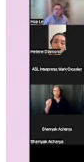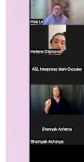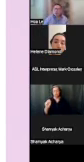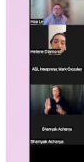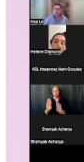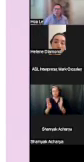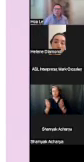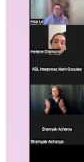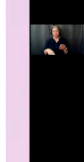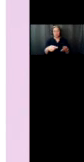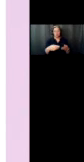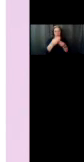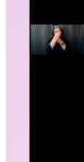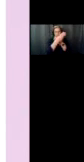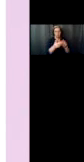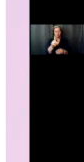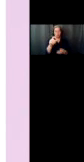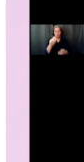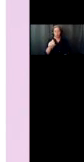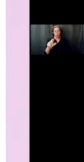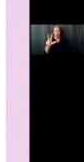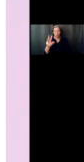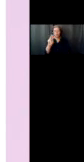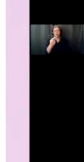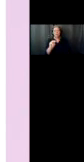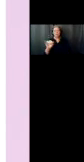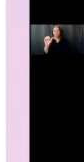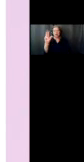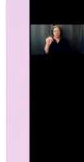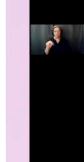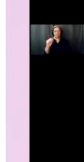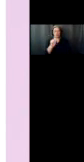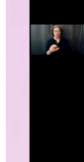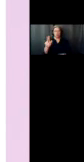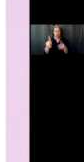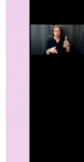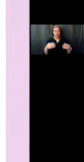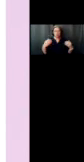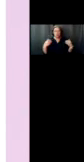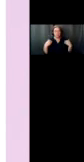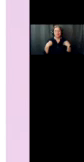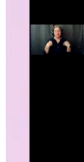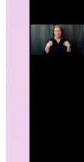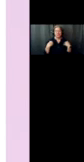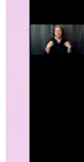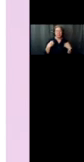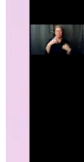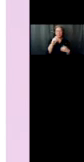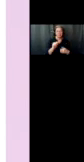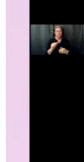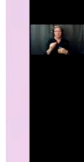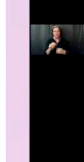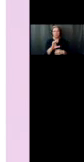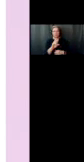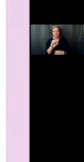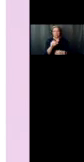Americans identify as having a disability. Put in a different way, per the CDC, 1 in 10 Asian Americans have a disability.